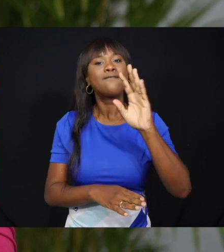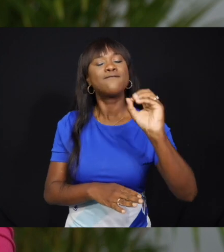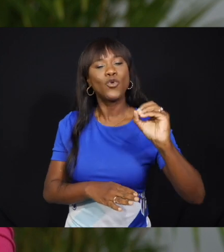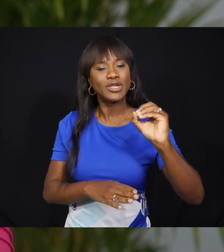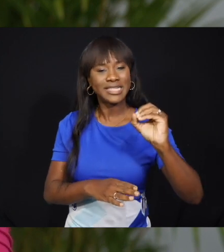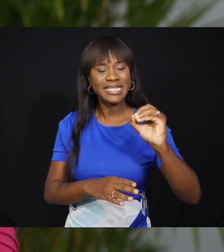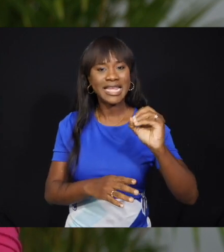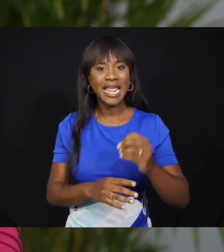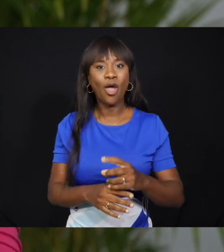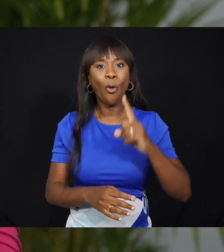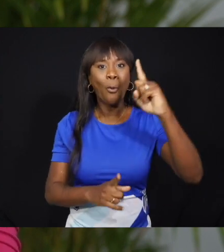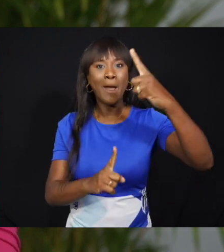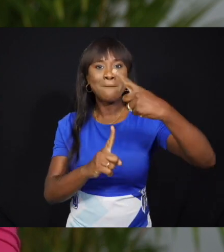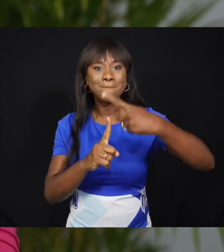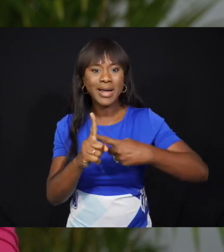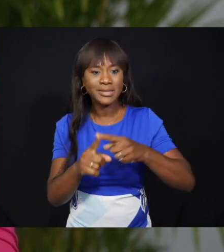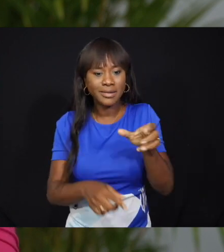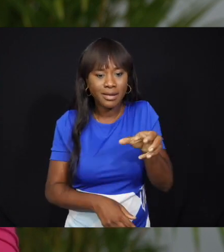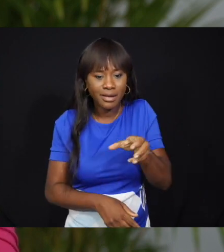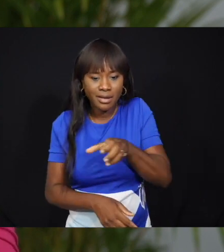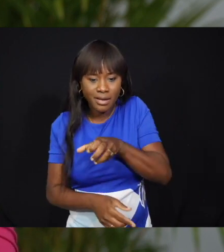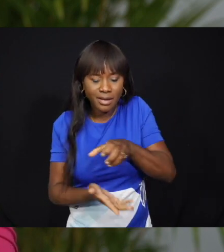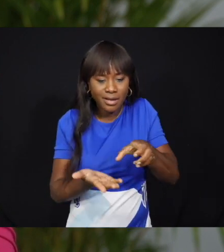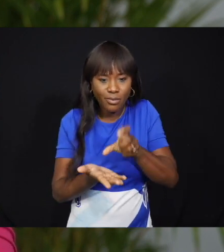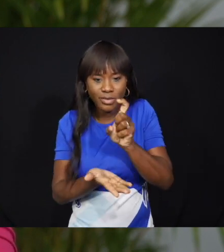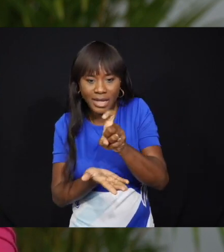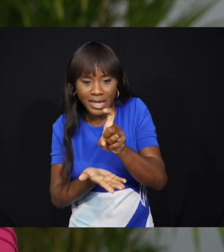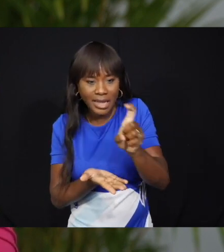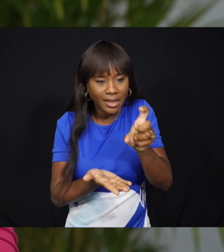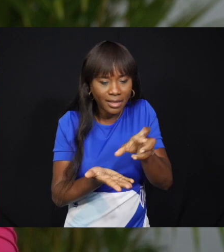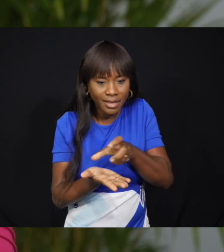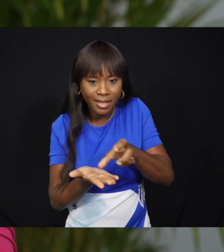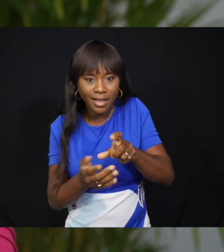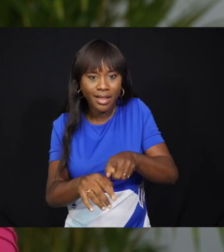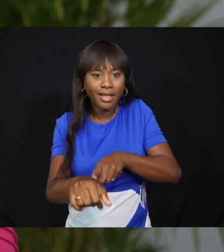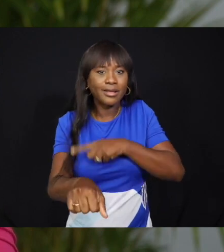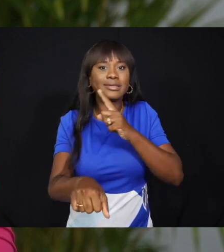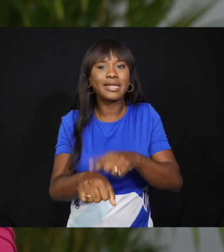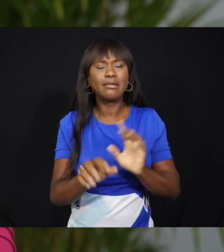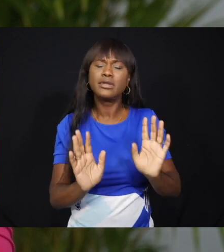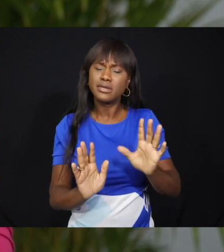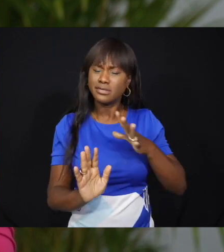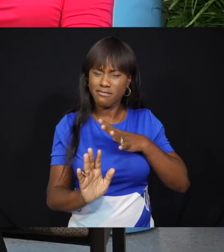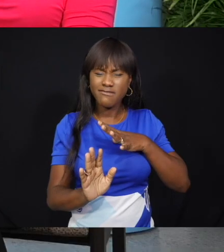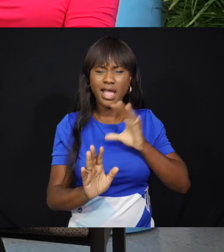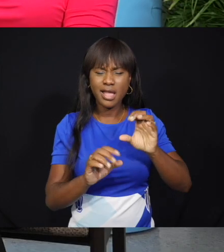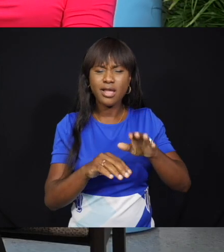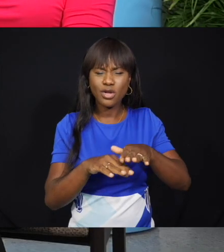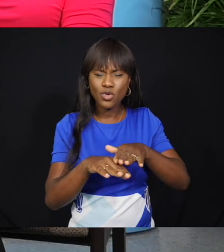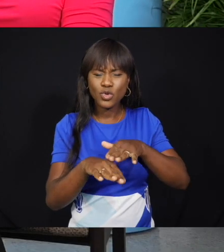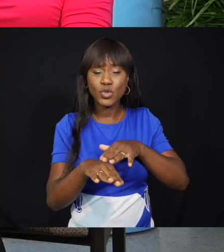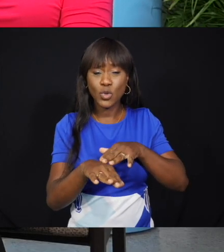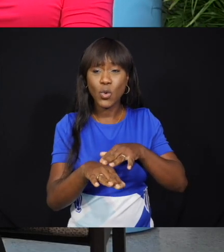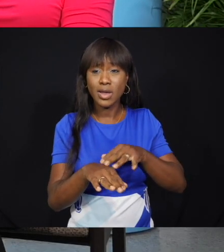themselves, and understand that when I started on a computer, I was in my 40s, and it